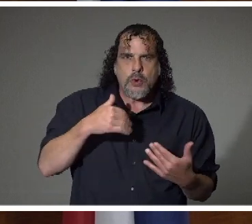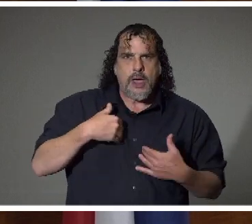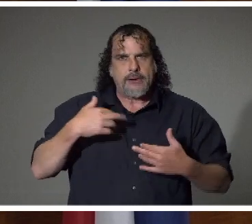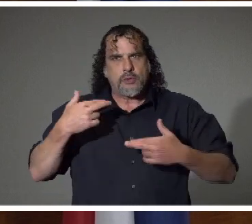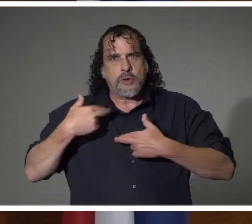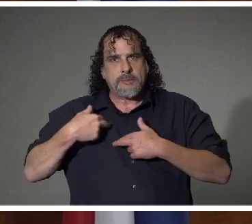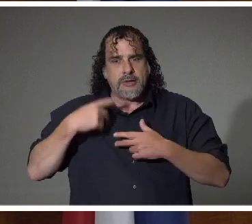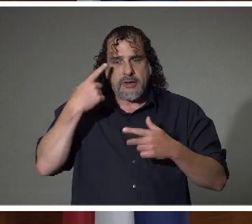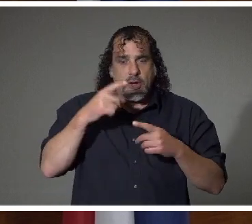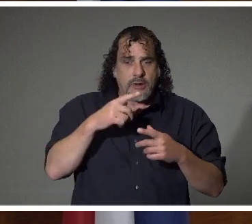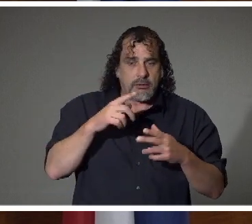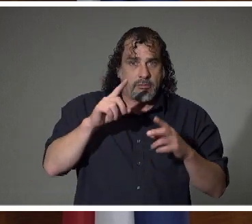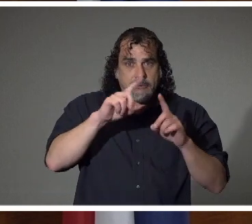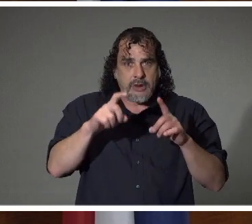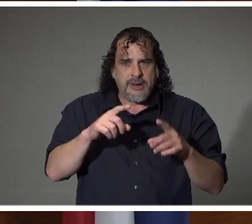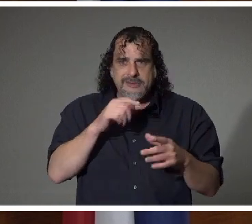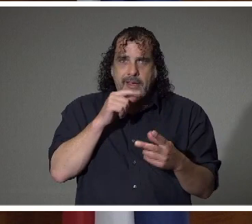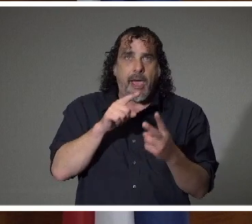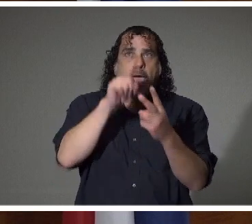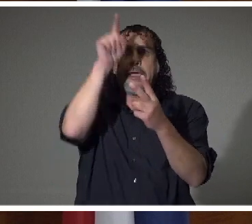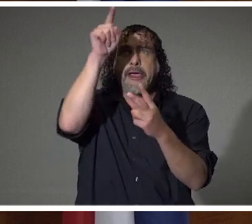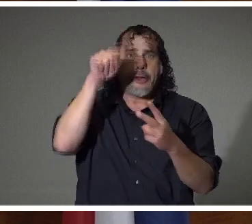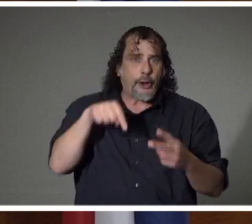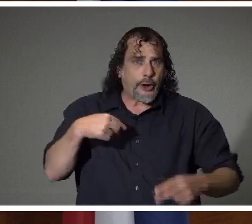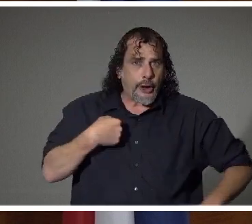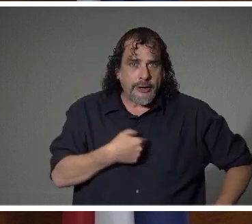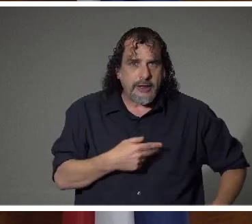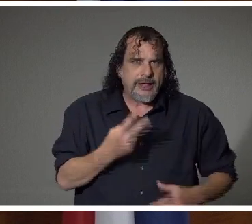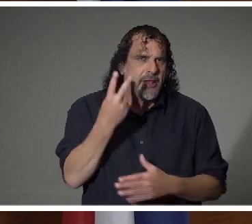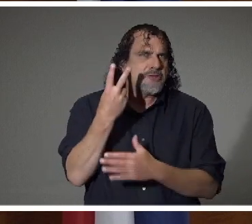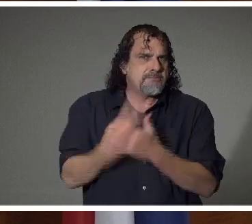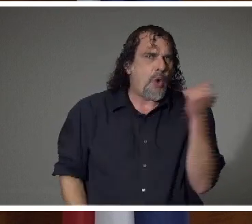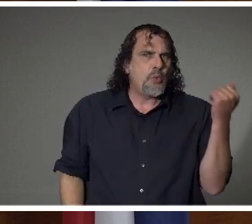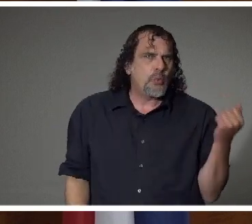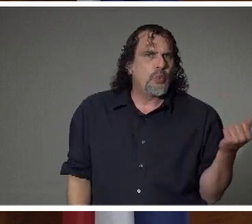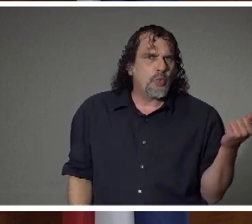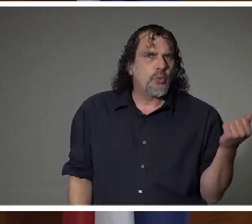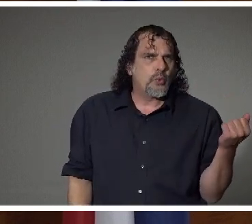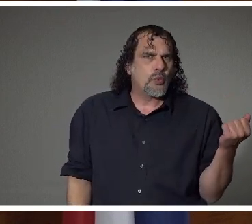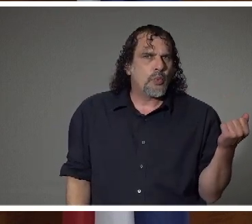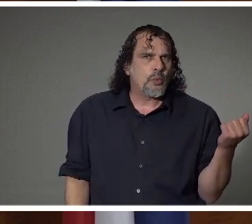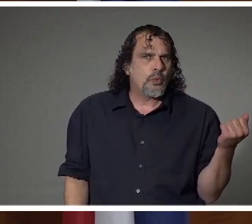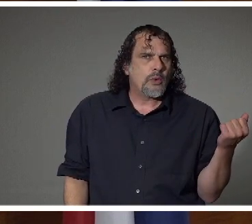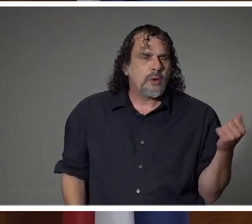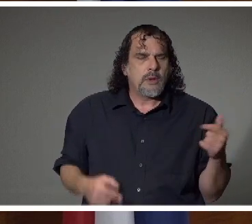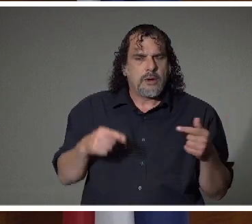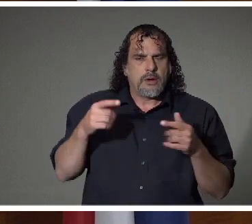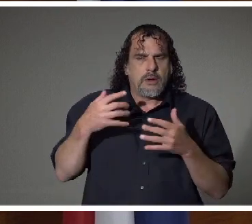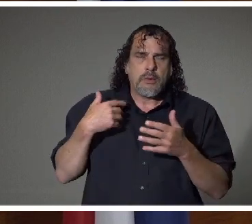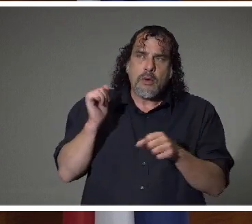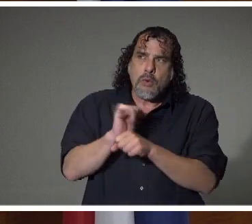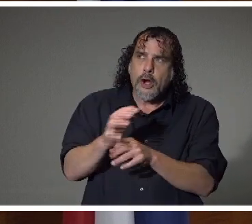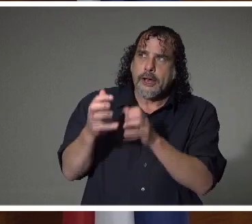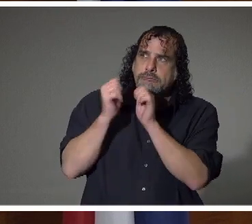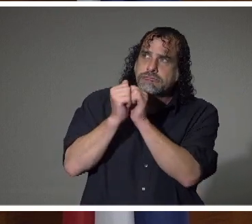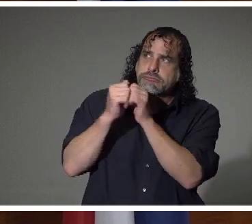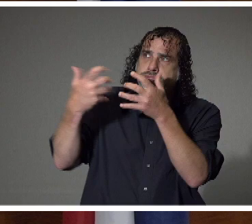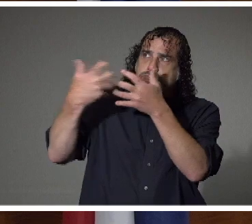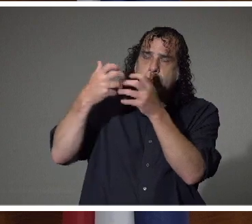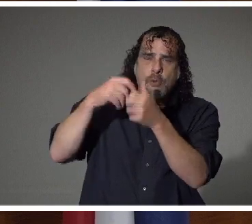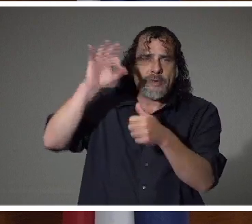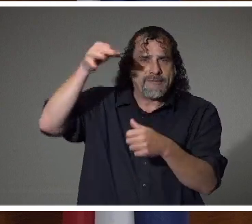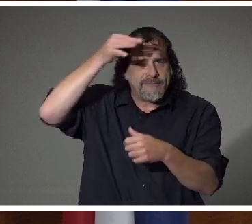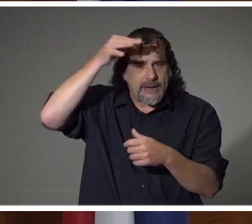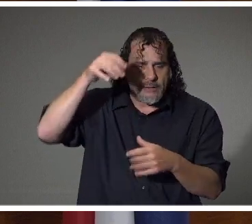testing, I don't think it's an either-or question. It's a both-and question. I think working together with the federal government, the state